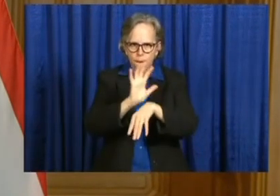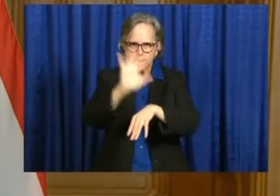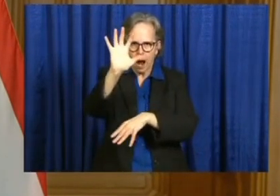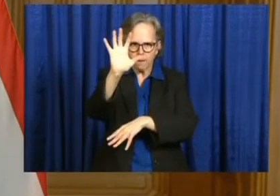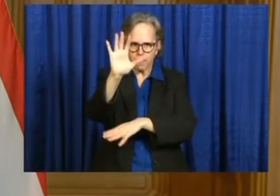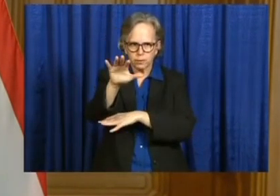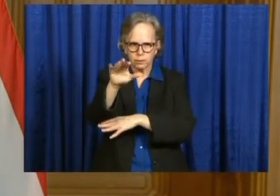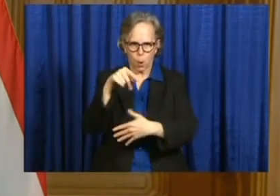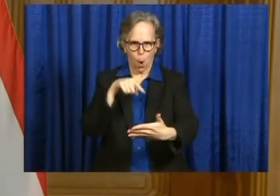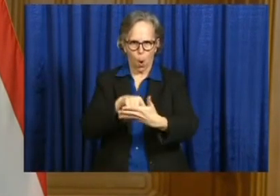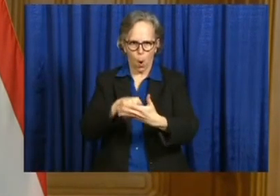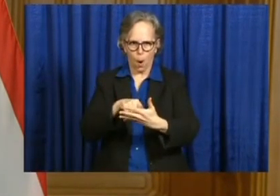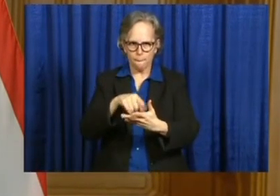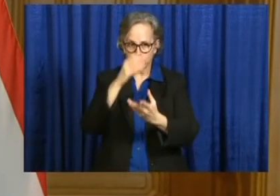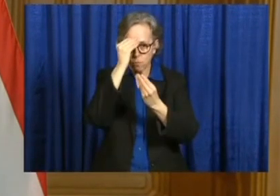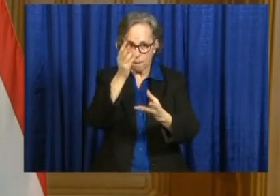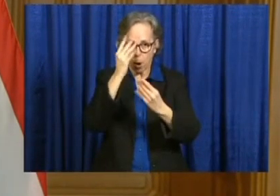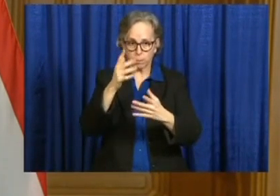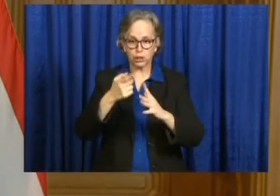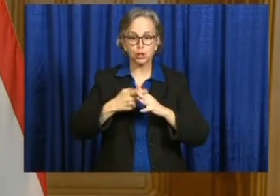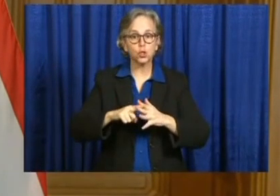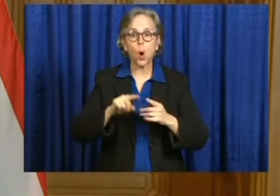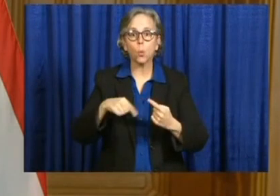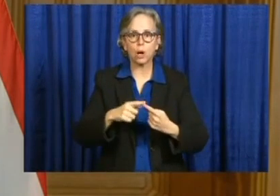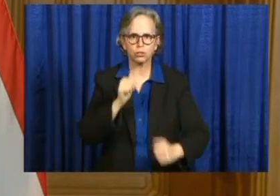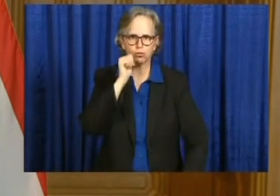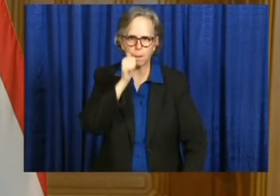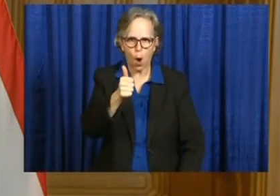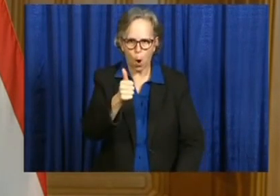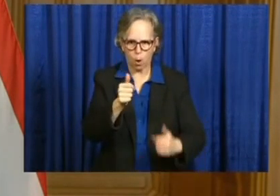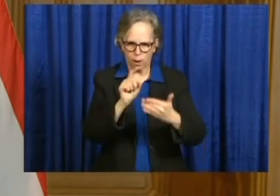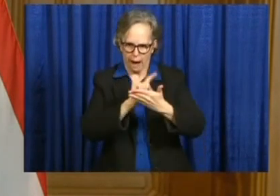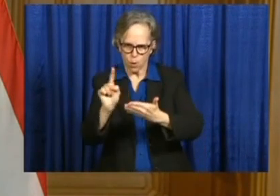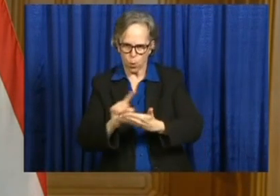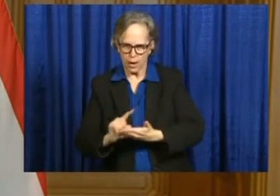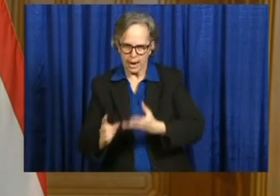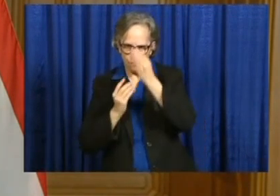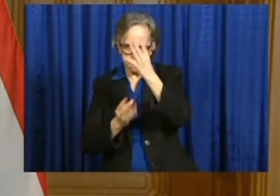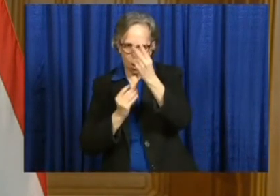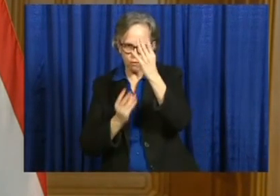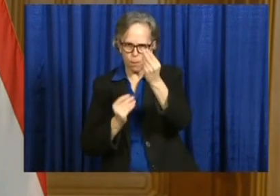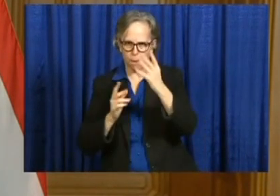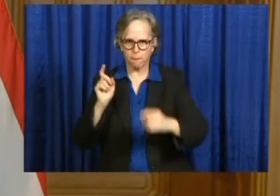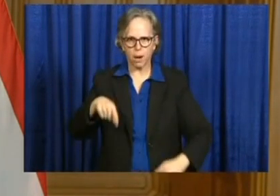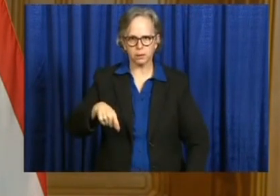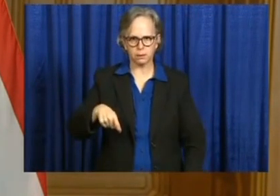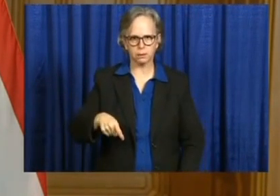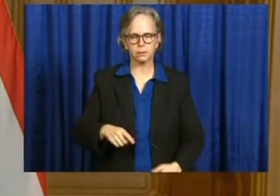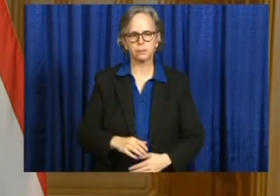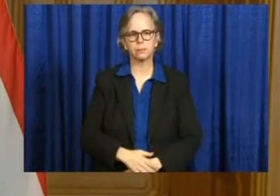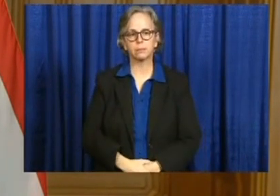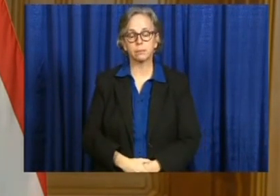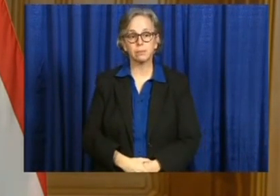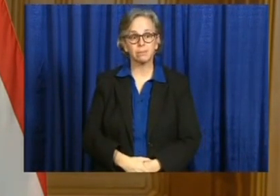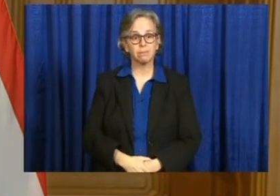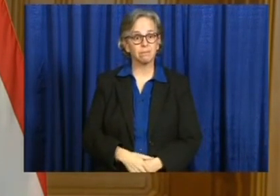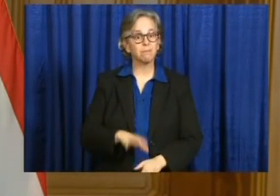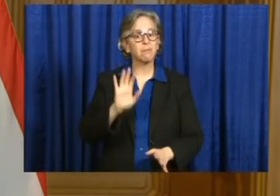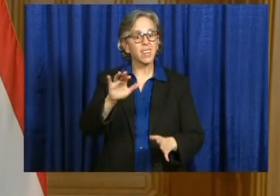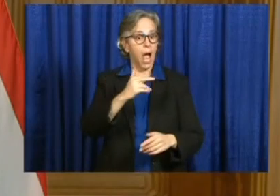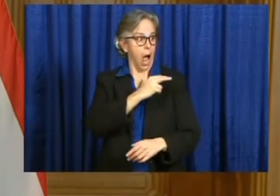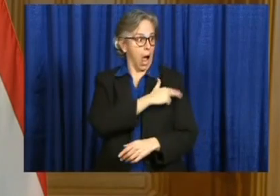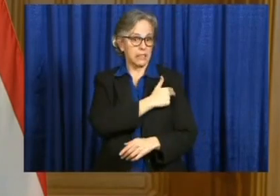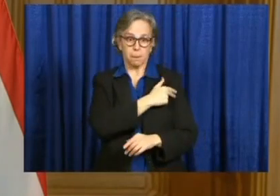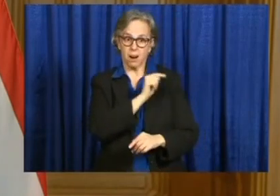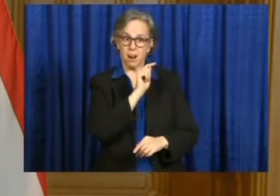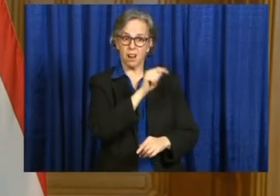be tomorrow. Hospitals are also to continue to report daily ventilator data through